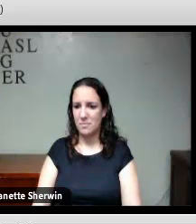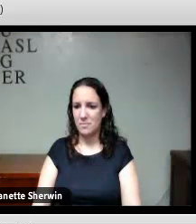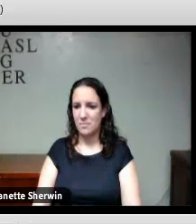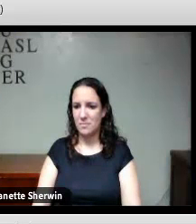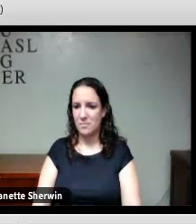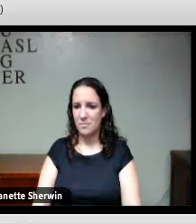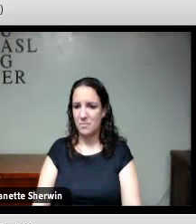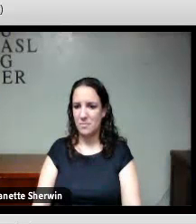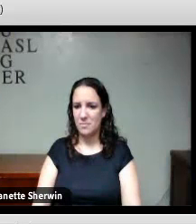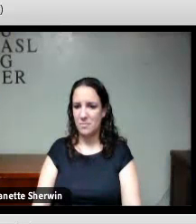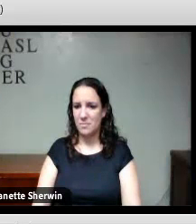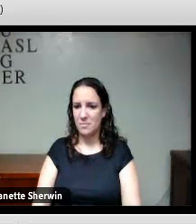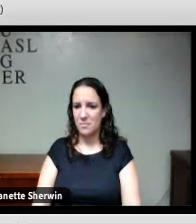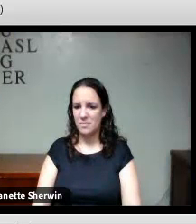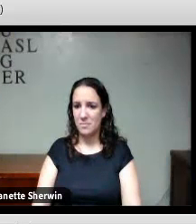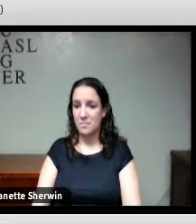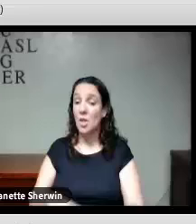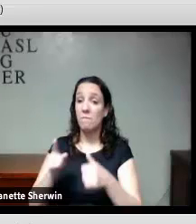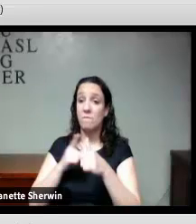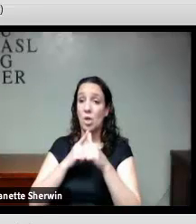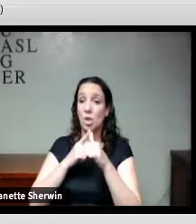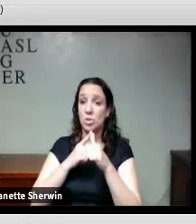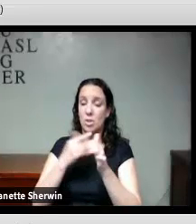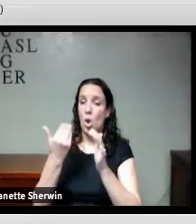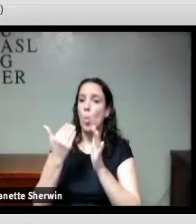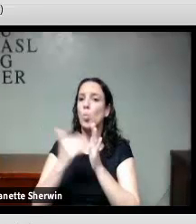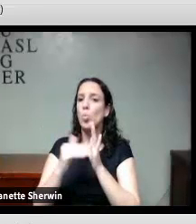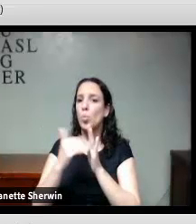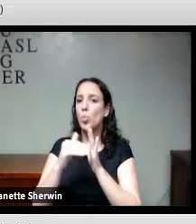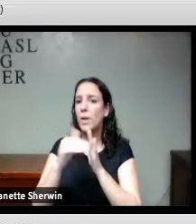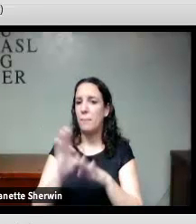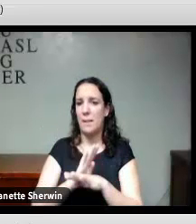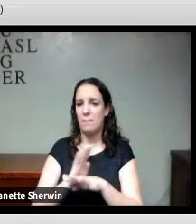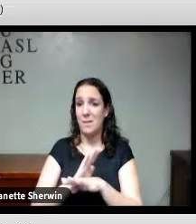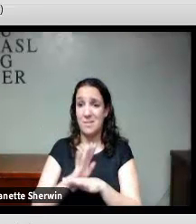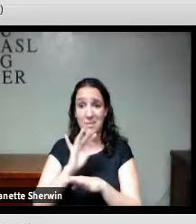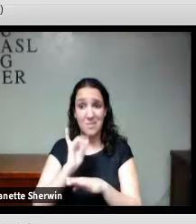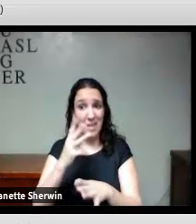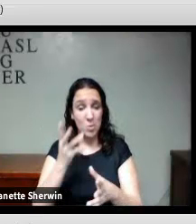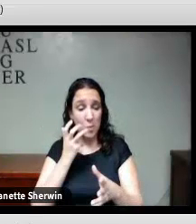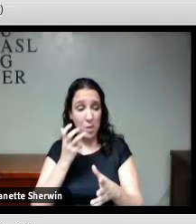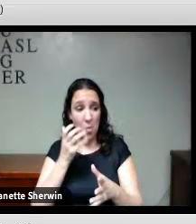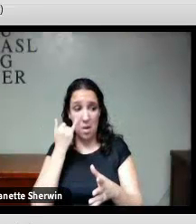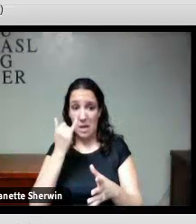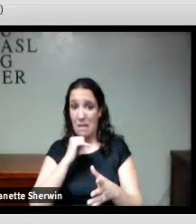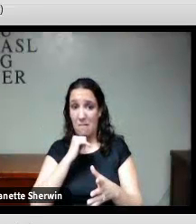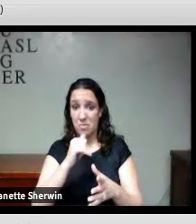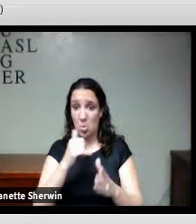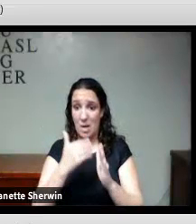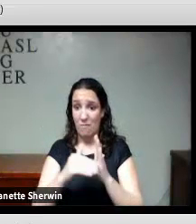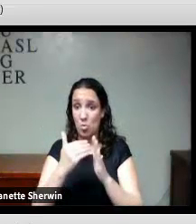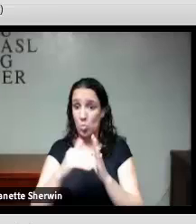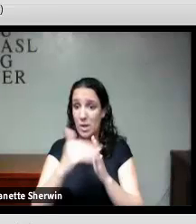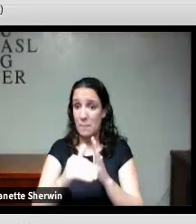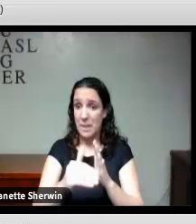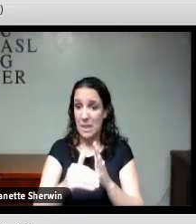First comment I see is repeat business. And isn't that what we're all after? If we don't have any repeat